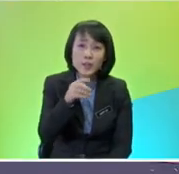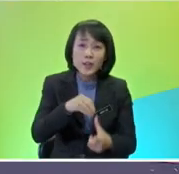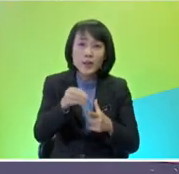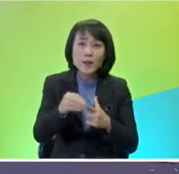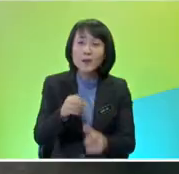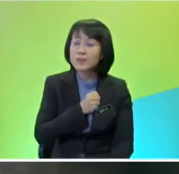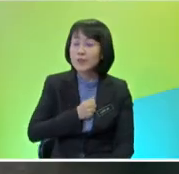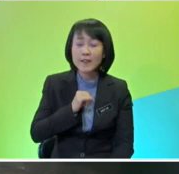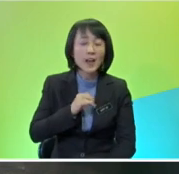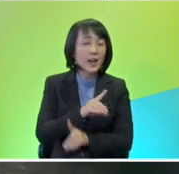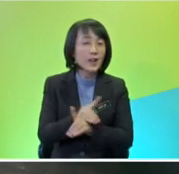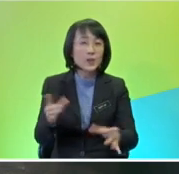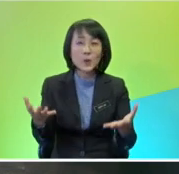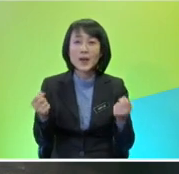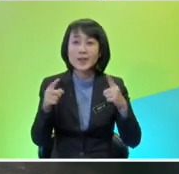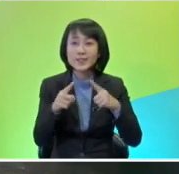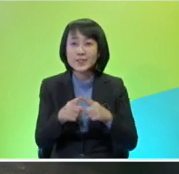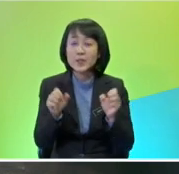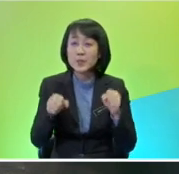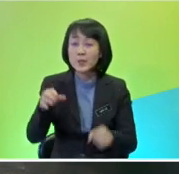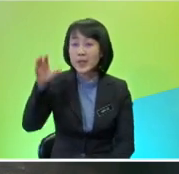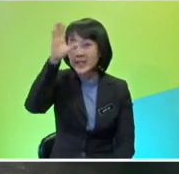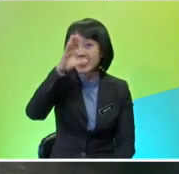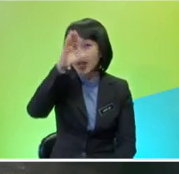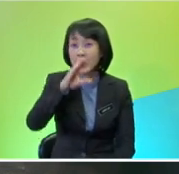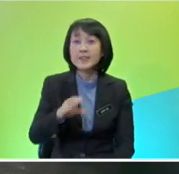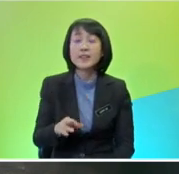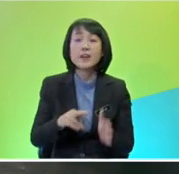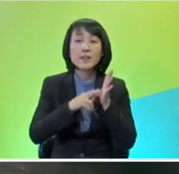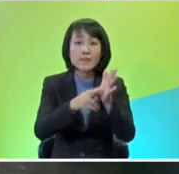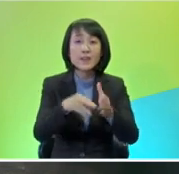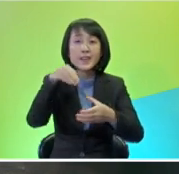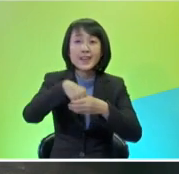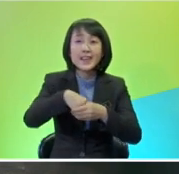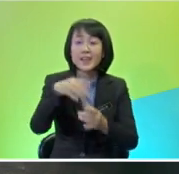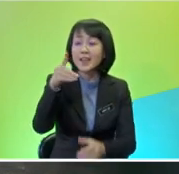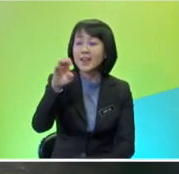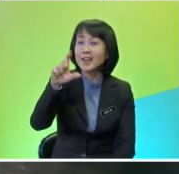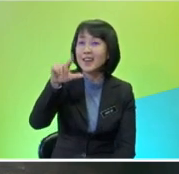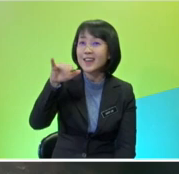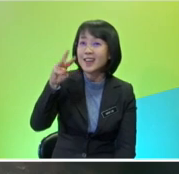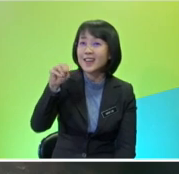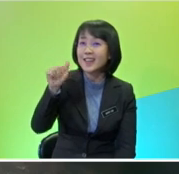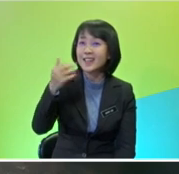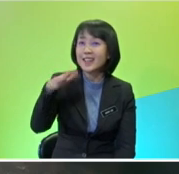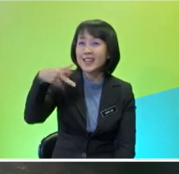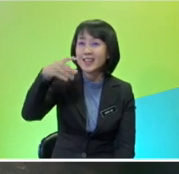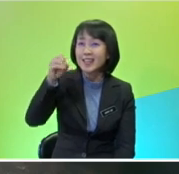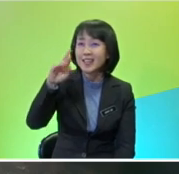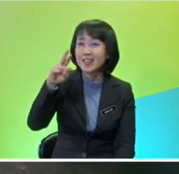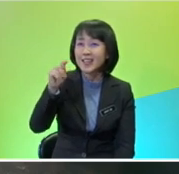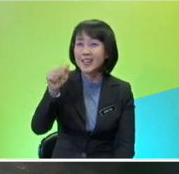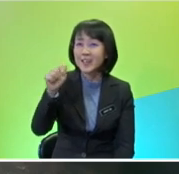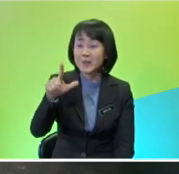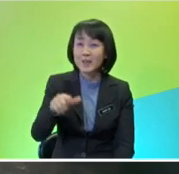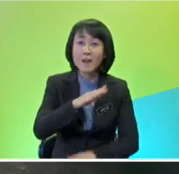Portal. Dilemma Portal. Yeah. All right, there you go with that. Thank you so much, everyone, for watching. Did you have a good time? If you did, give me a